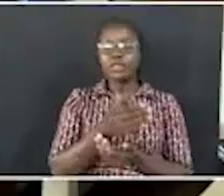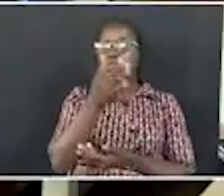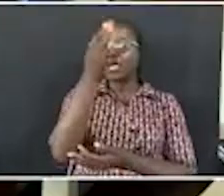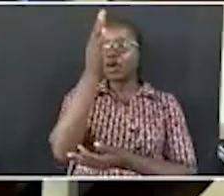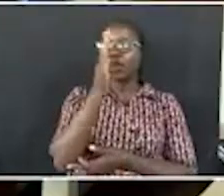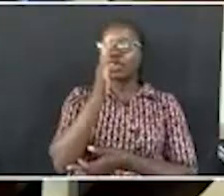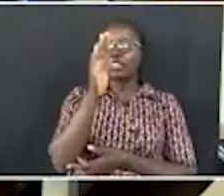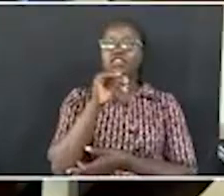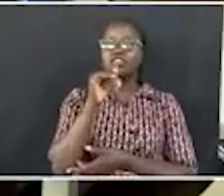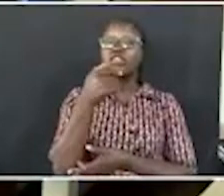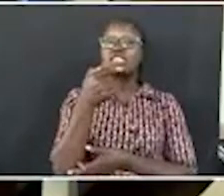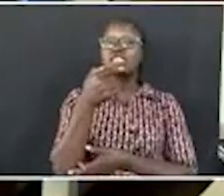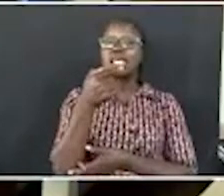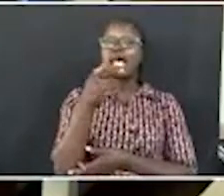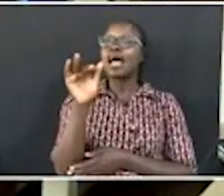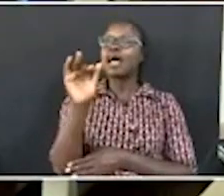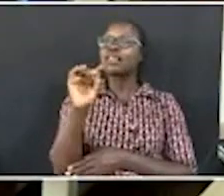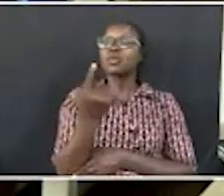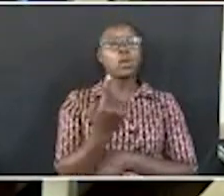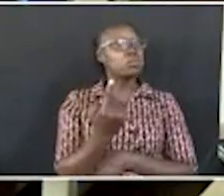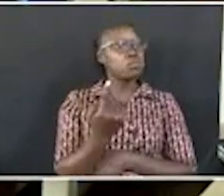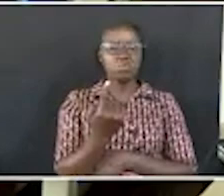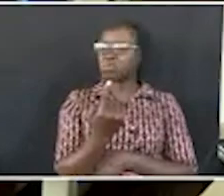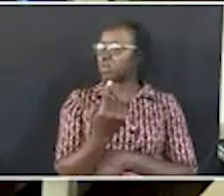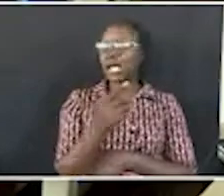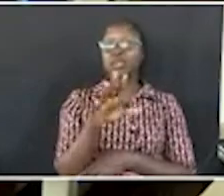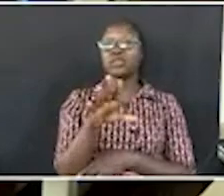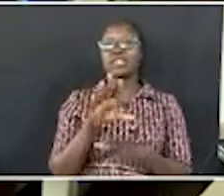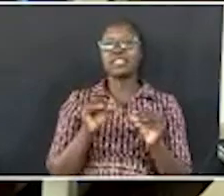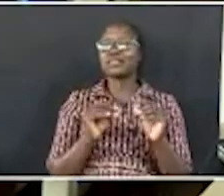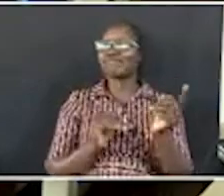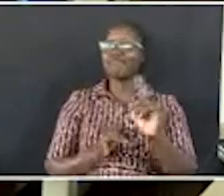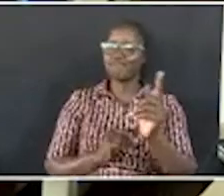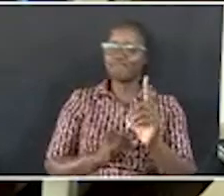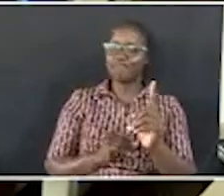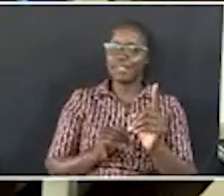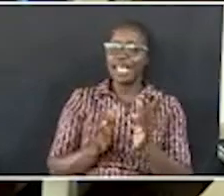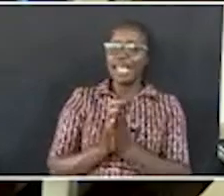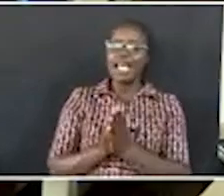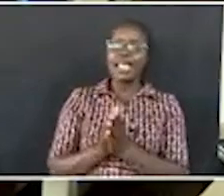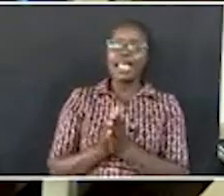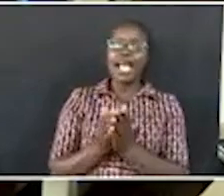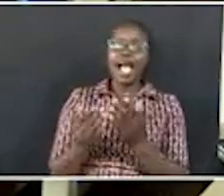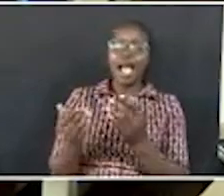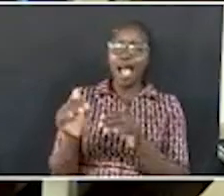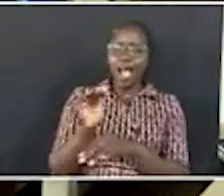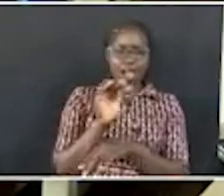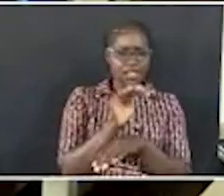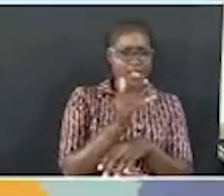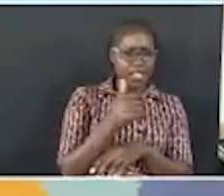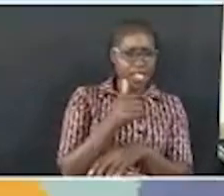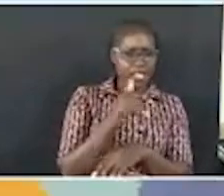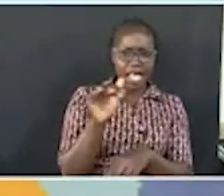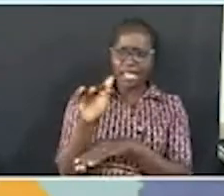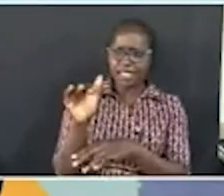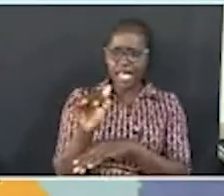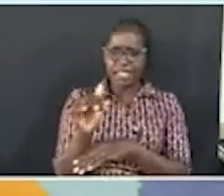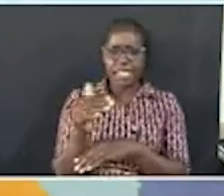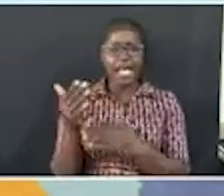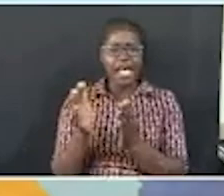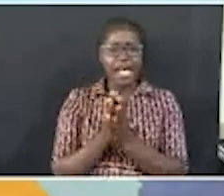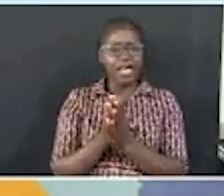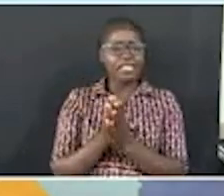God does not say, ask once and you shall receive. He bids us ask and